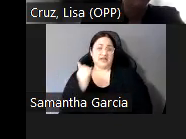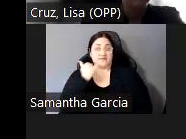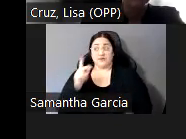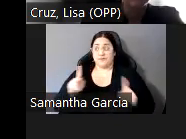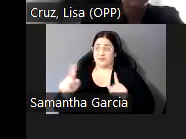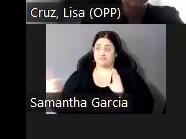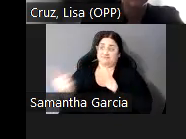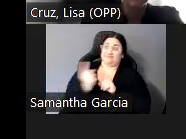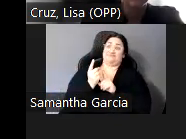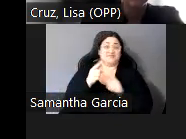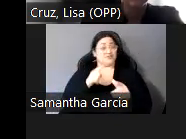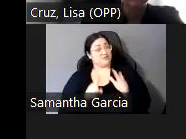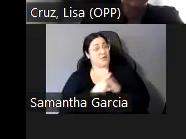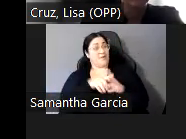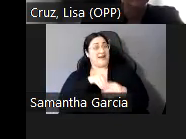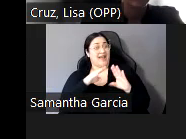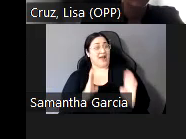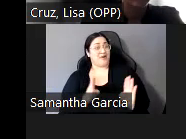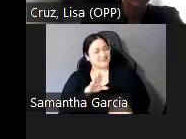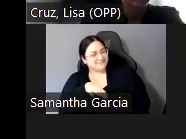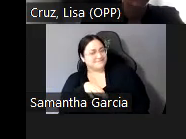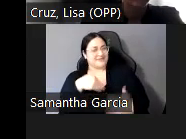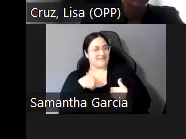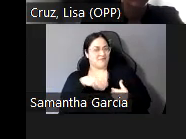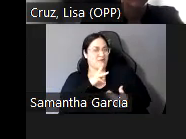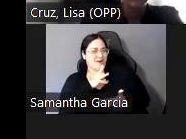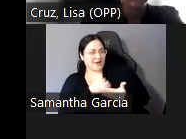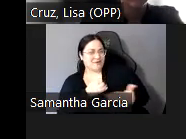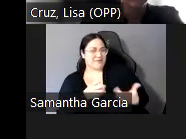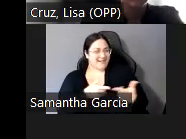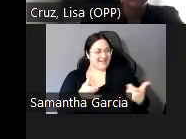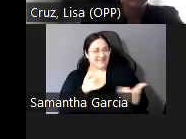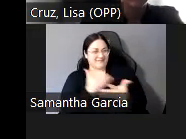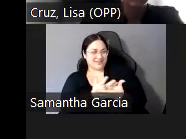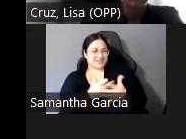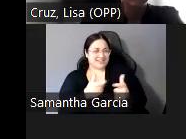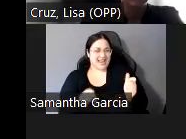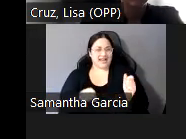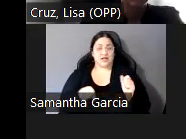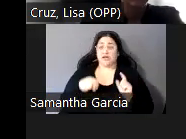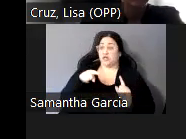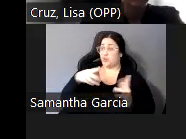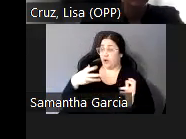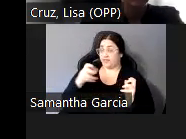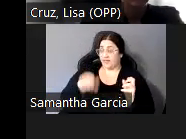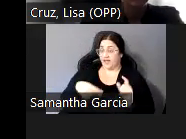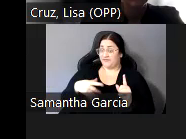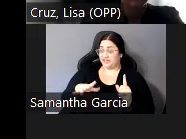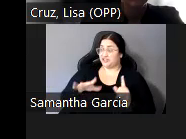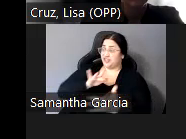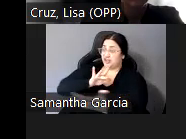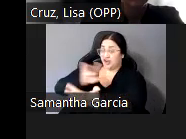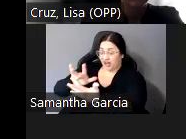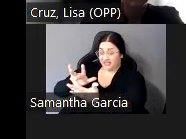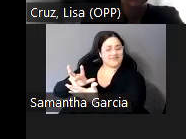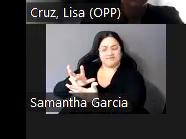and offers to put in a reverse osmosis water system, were you looking for a reverse osmosis water system? No. Do